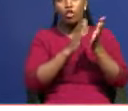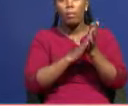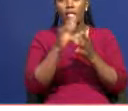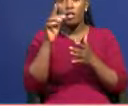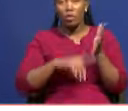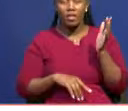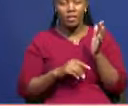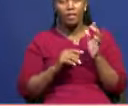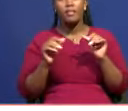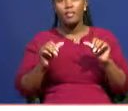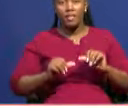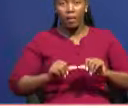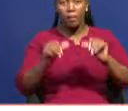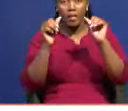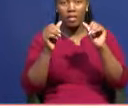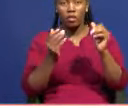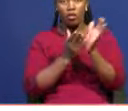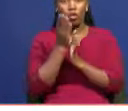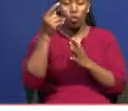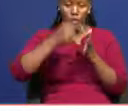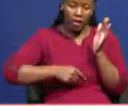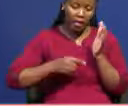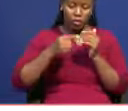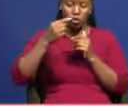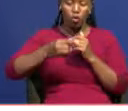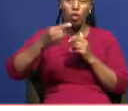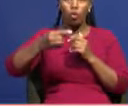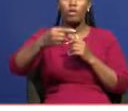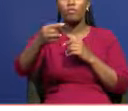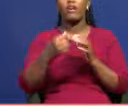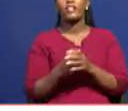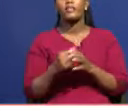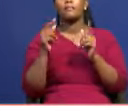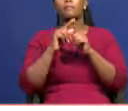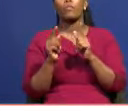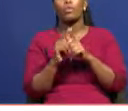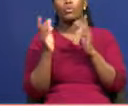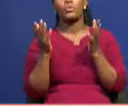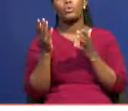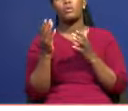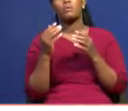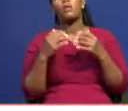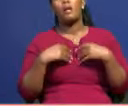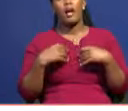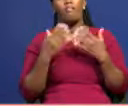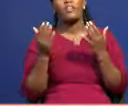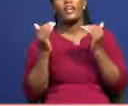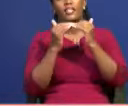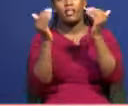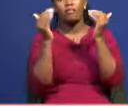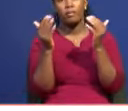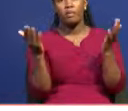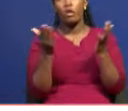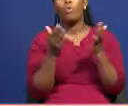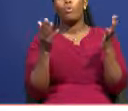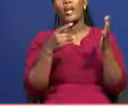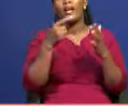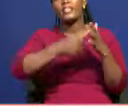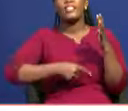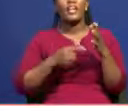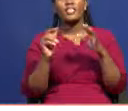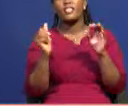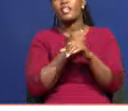stability, mm-hmm. in terms of taxes going forward, and a level or a time frame under which the taxes cannot just